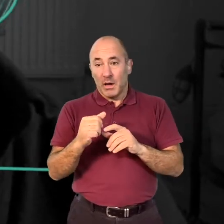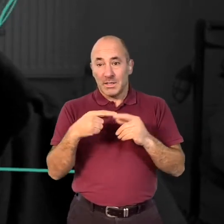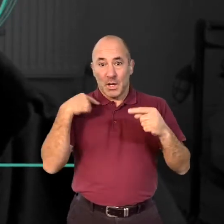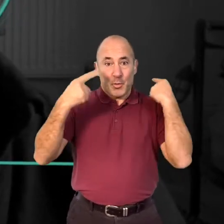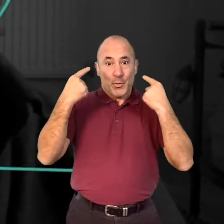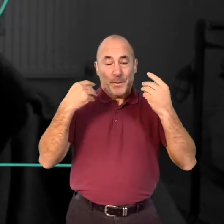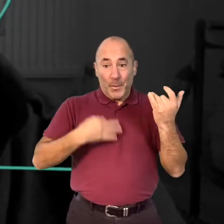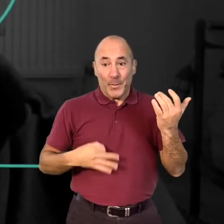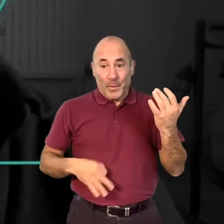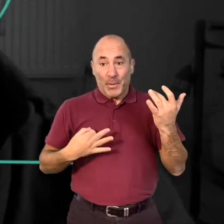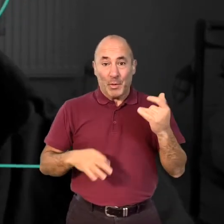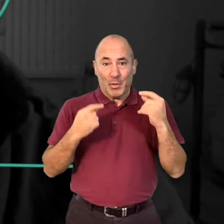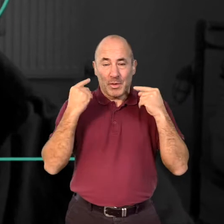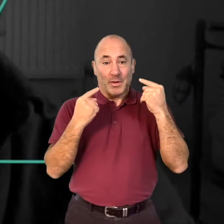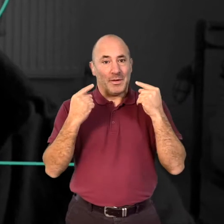bit,